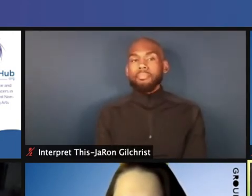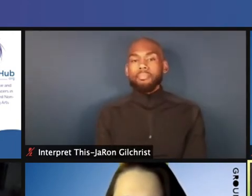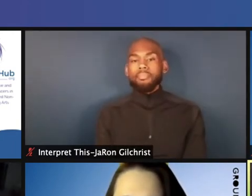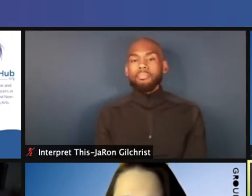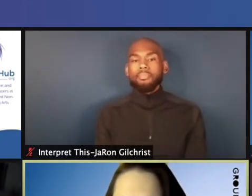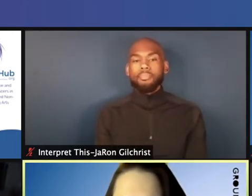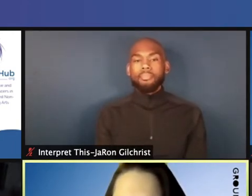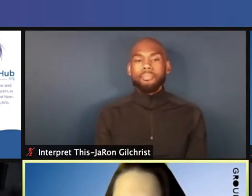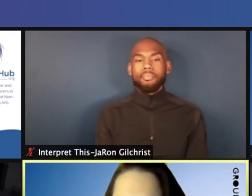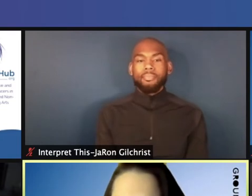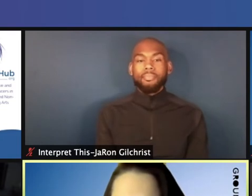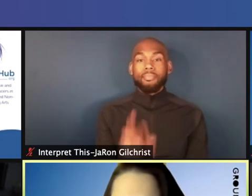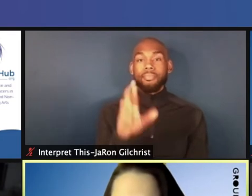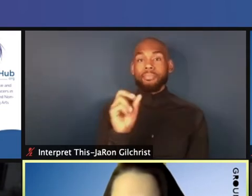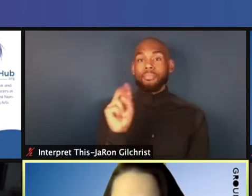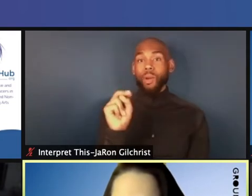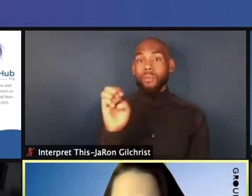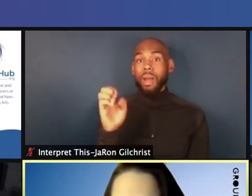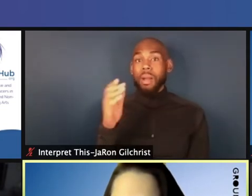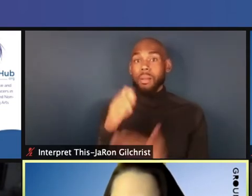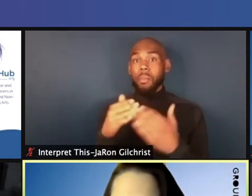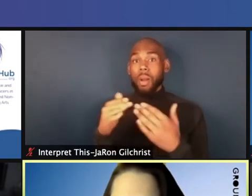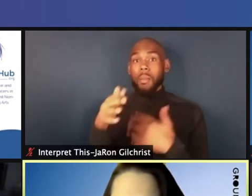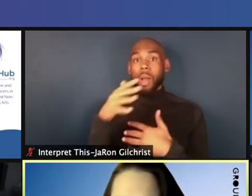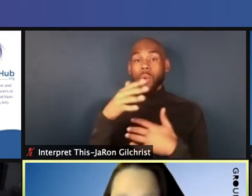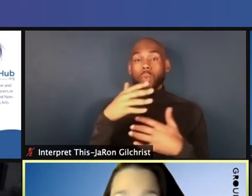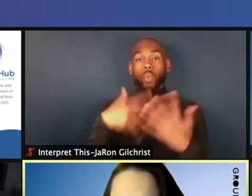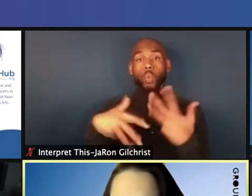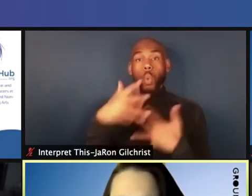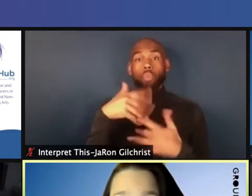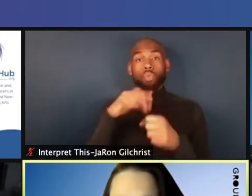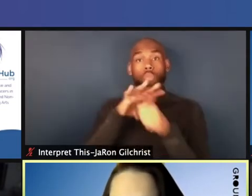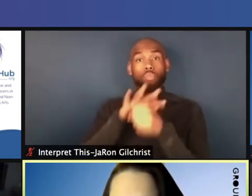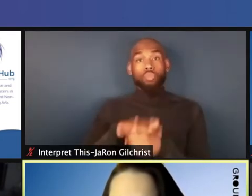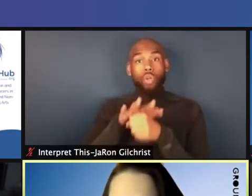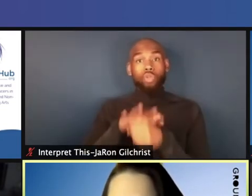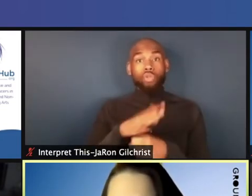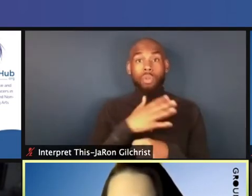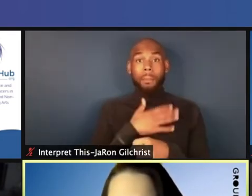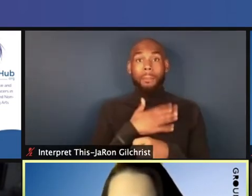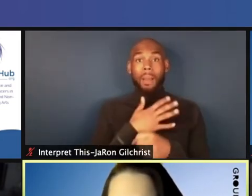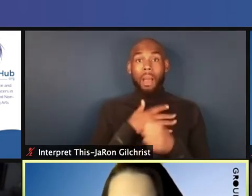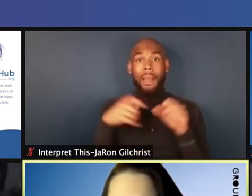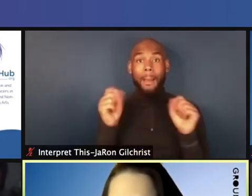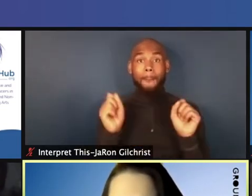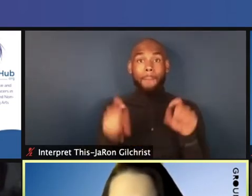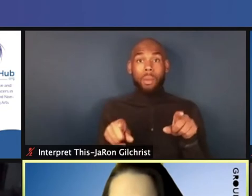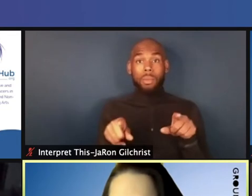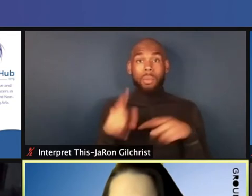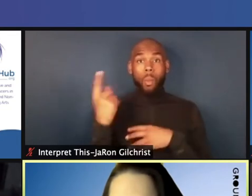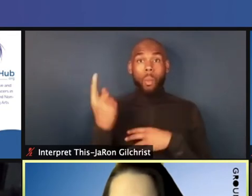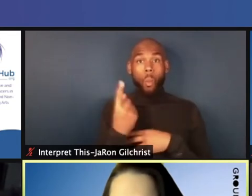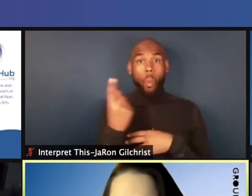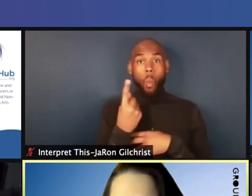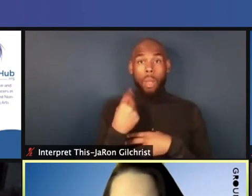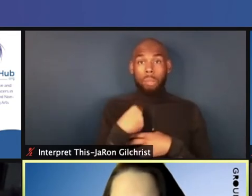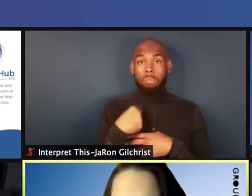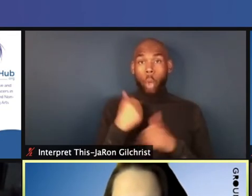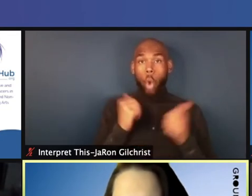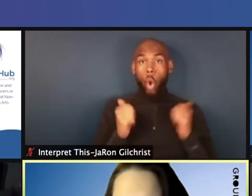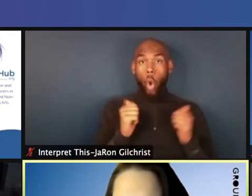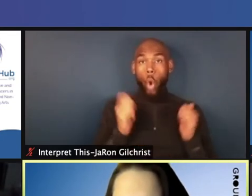Hmm. To Ronnie's point about social pressure, the thing, my impulse always as an individual artist, when I'm